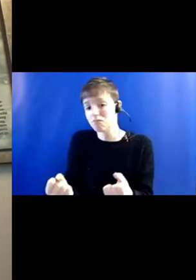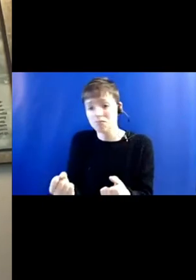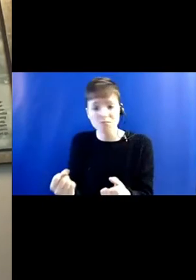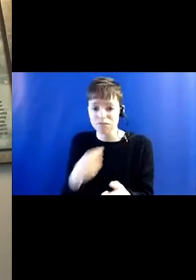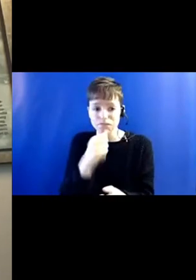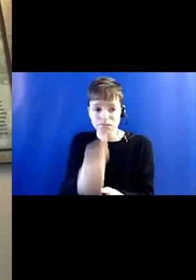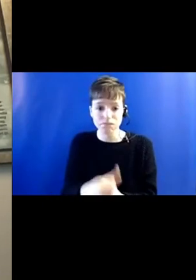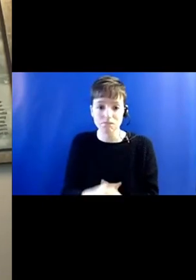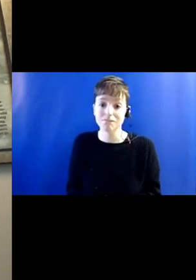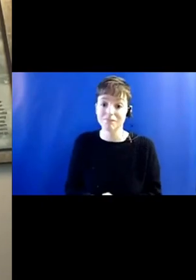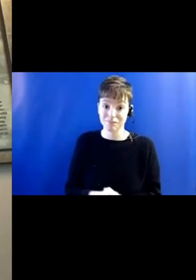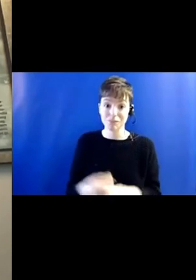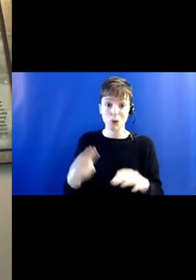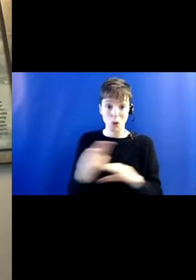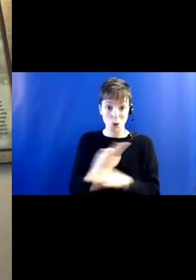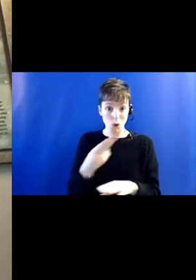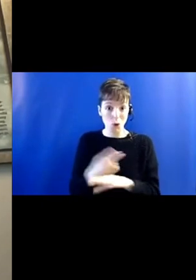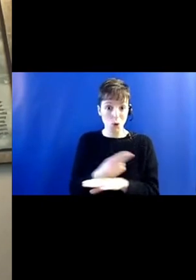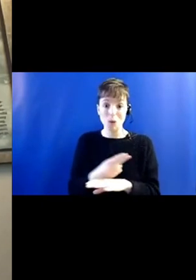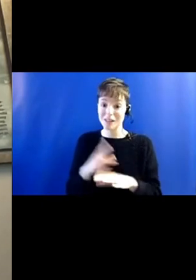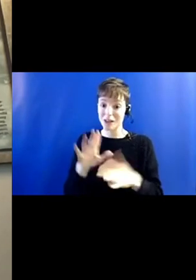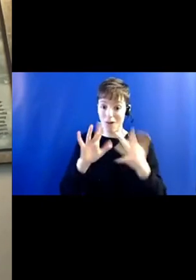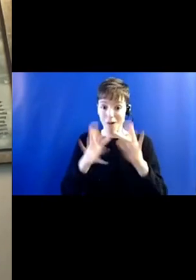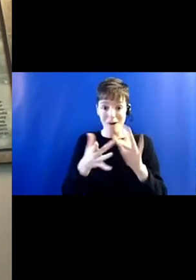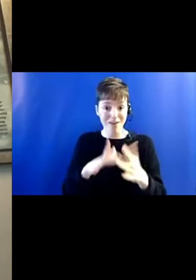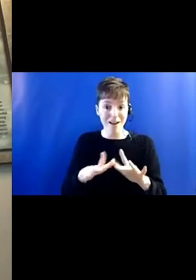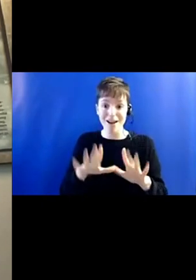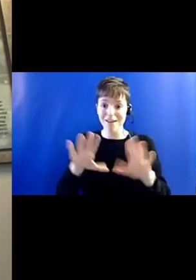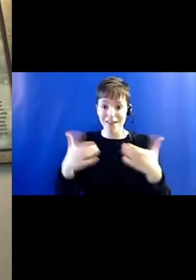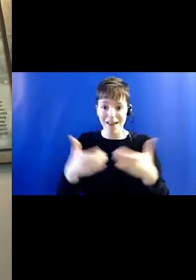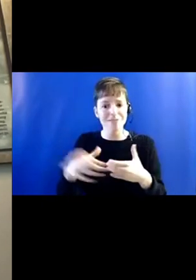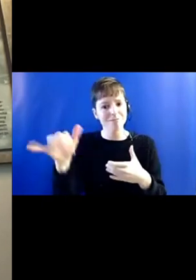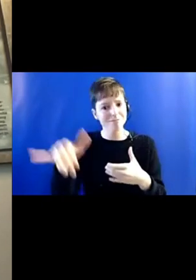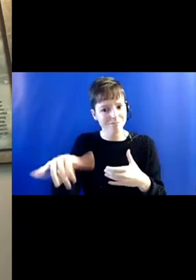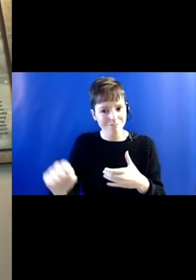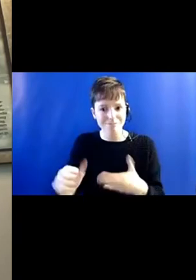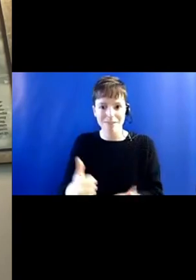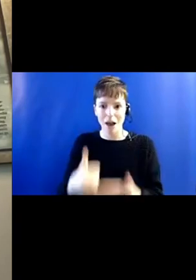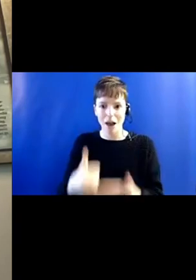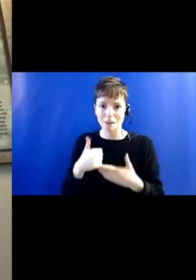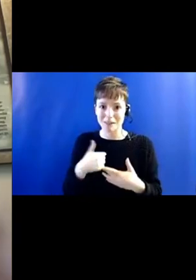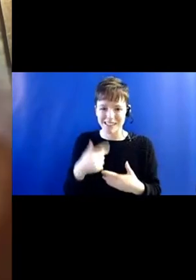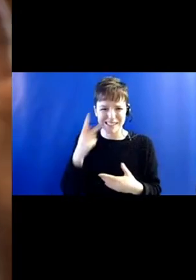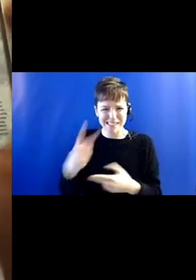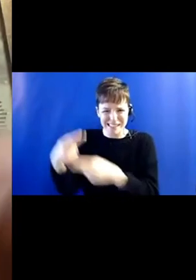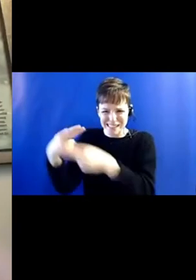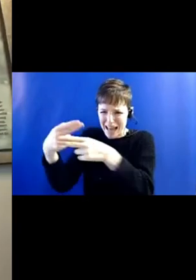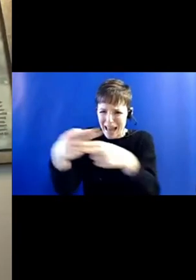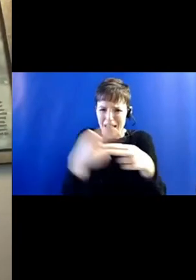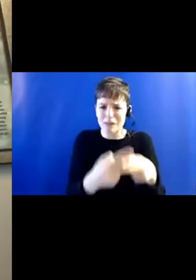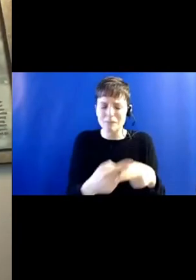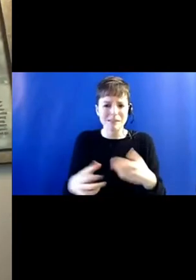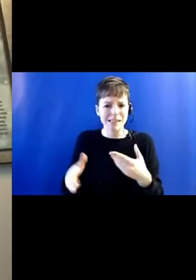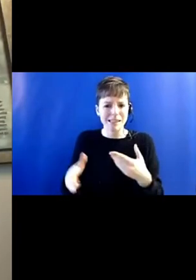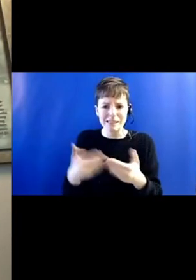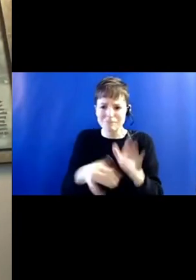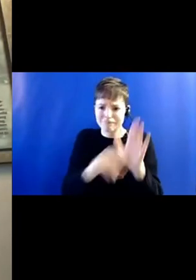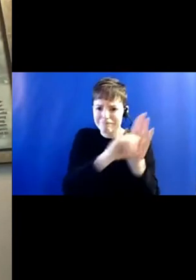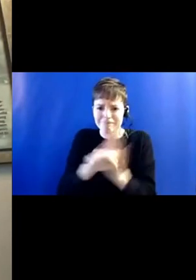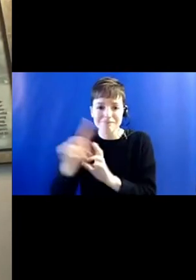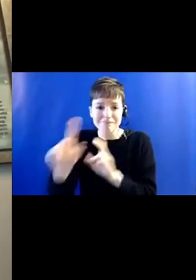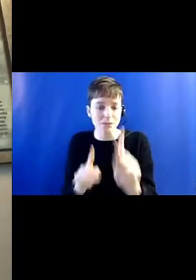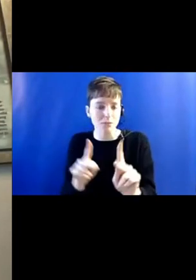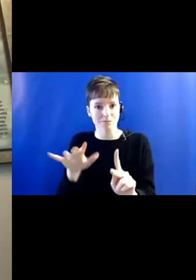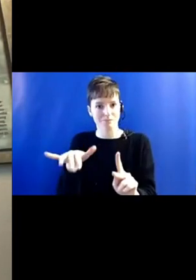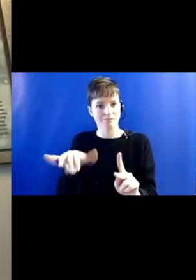it's much easier for me to recognize faces and name tags, et cetera, on Zoom than in a physical classroom or a, you